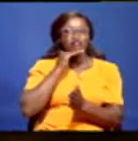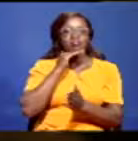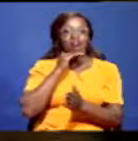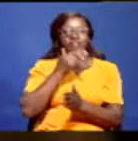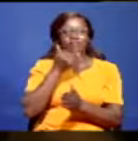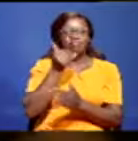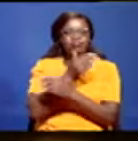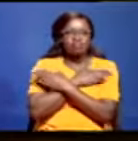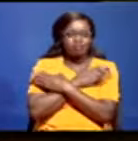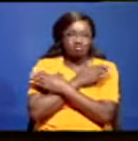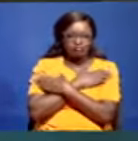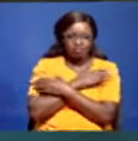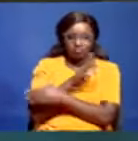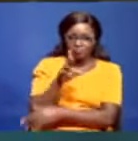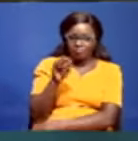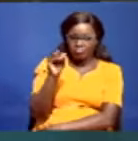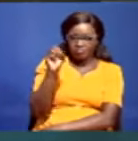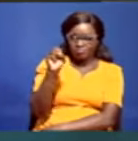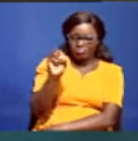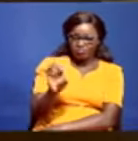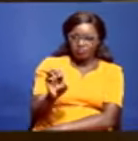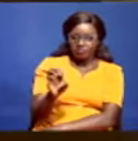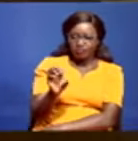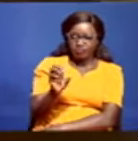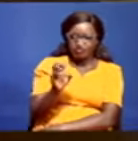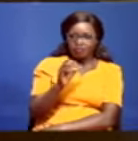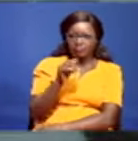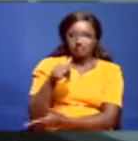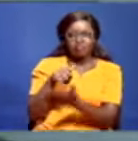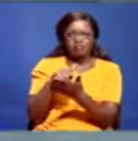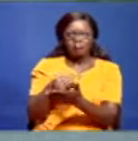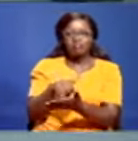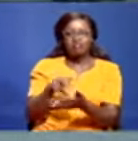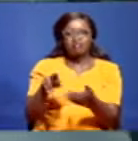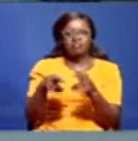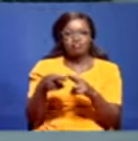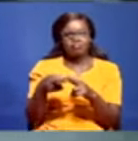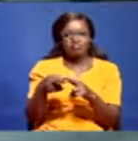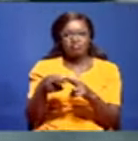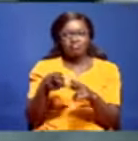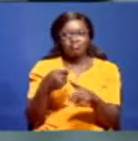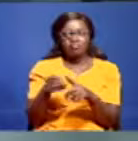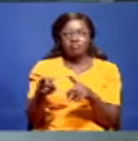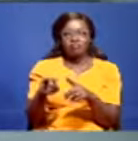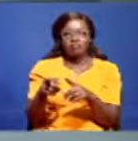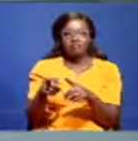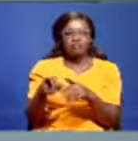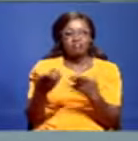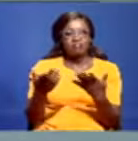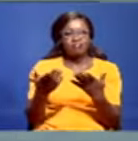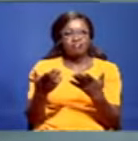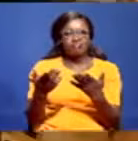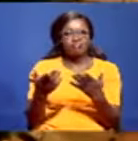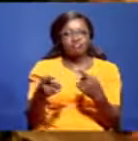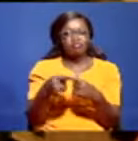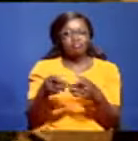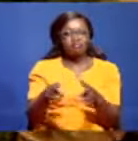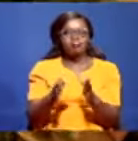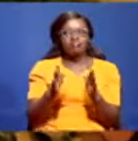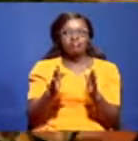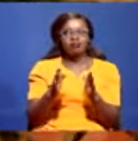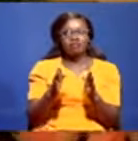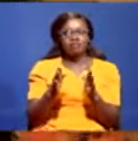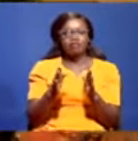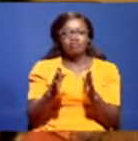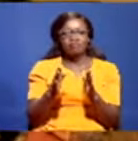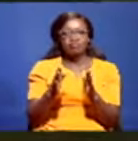friend Rose Kehiga, which not only jeopardizes her relationship but puts her on harm's way. To freeze to death. Too